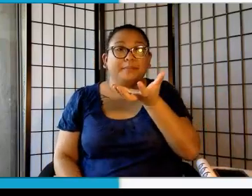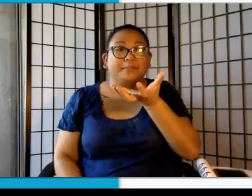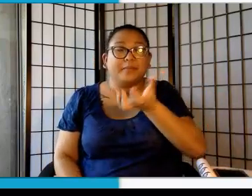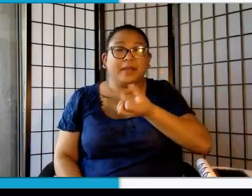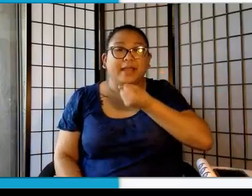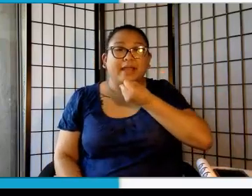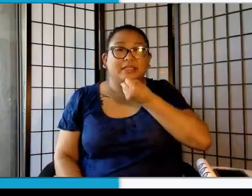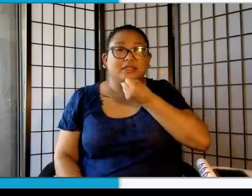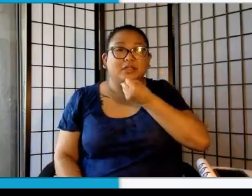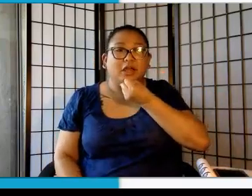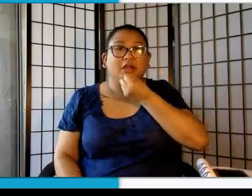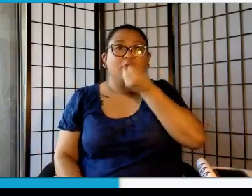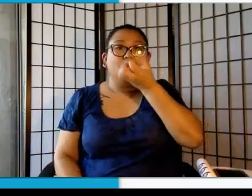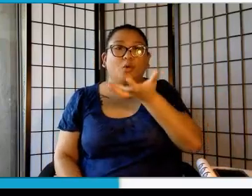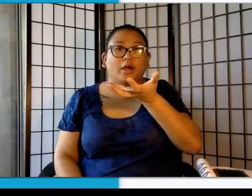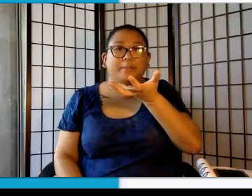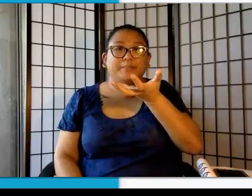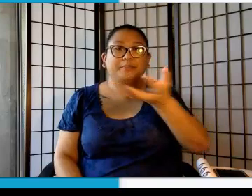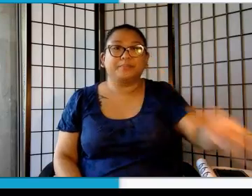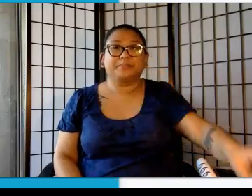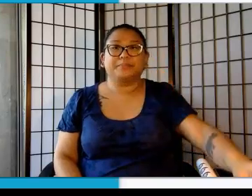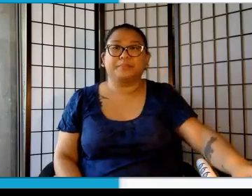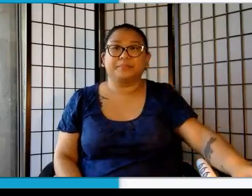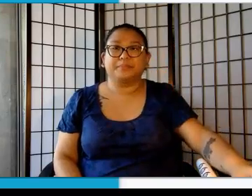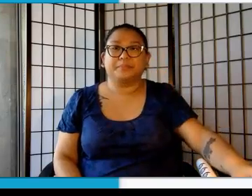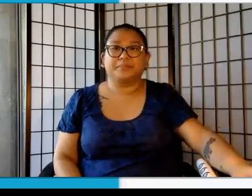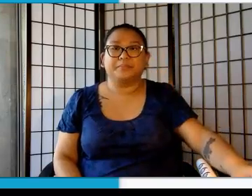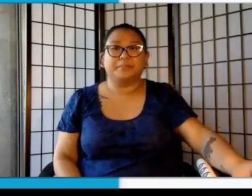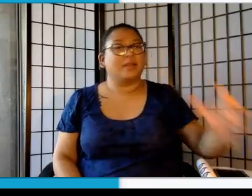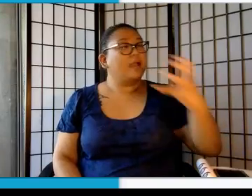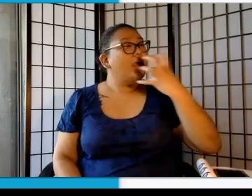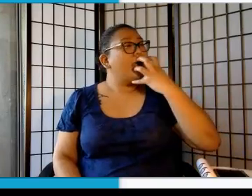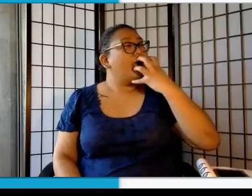Warm. S to claw. Warm.